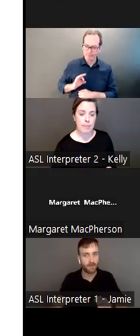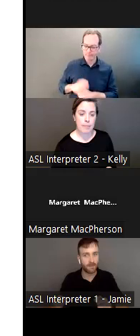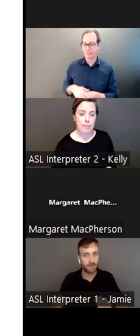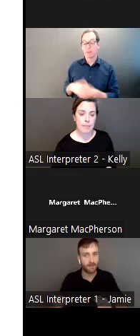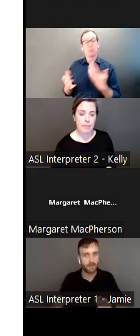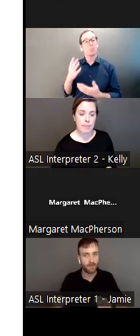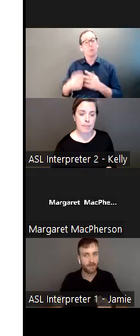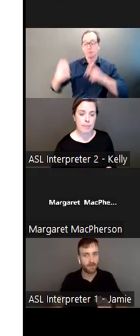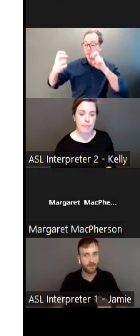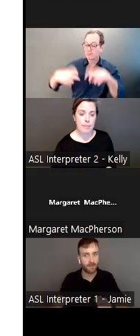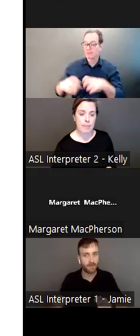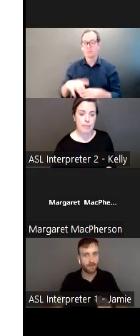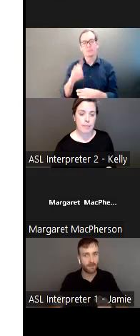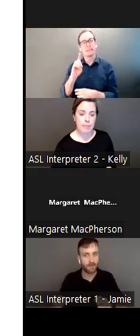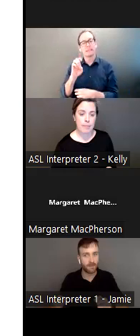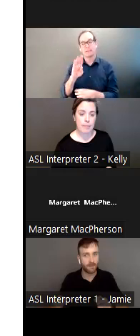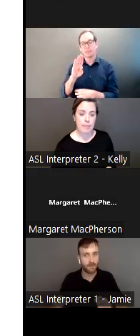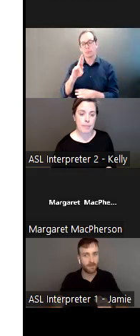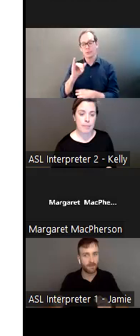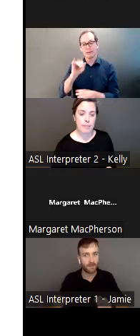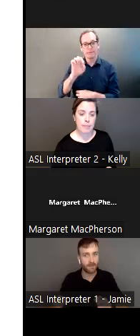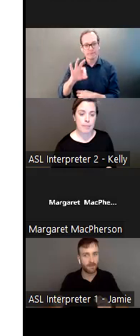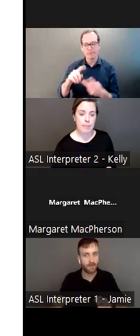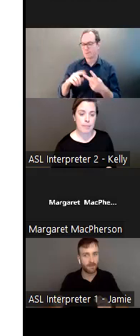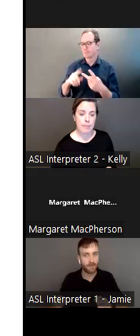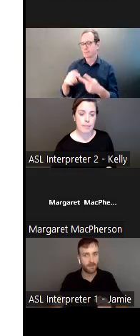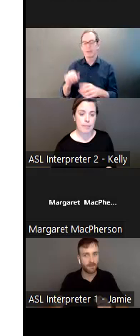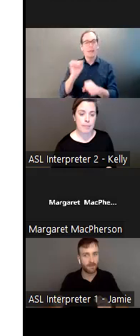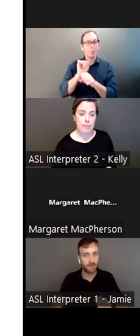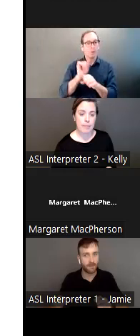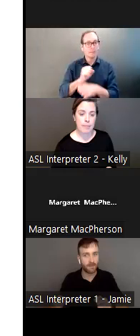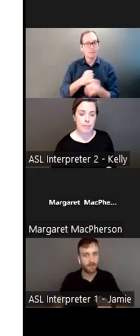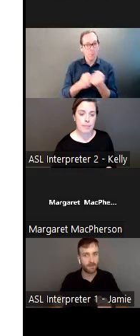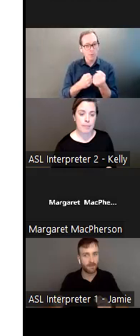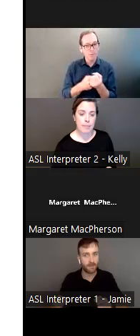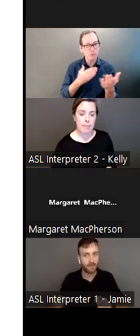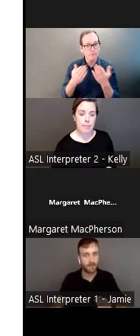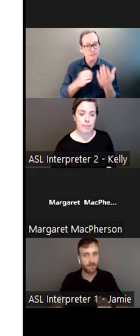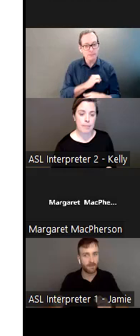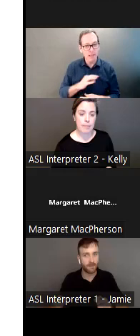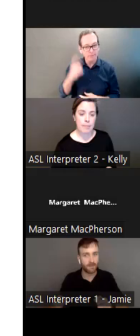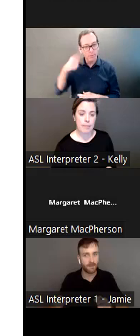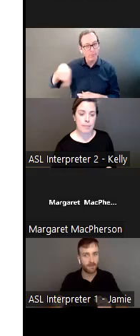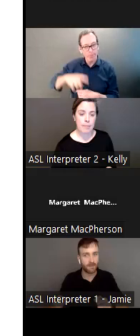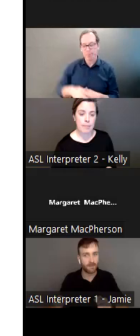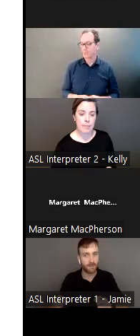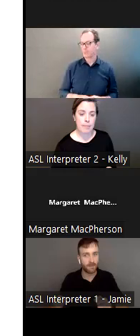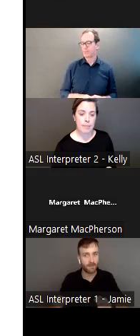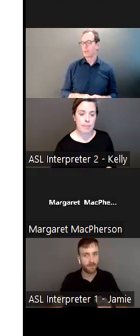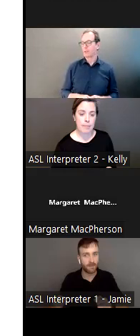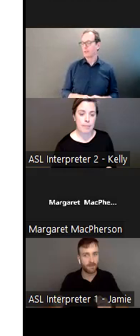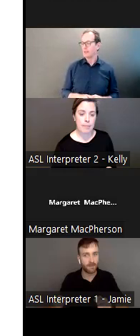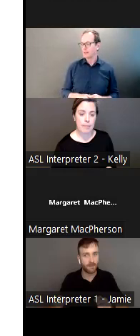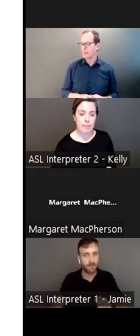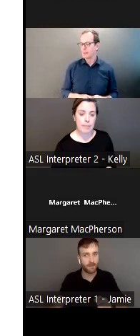staff-initiated debriefing and employee assistance programs. Self-care is important, but we always stay away from assuming